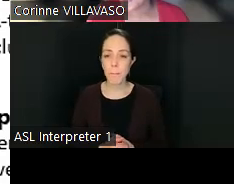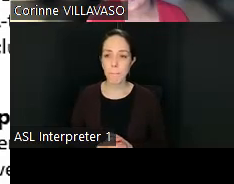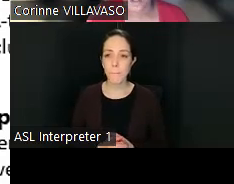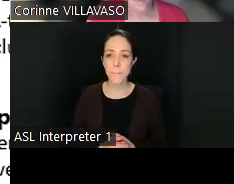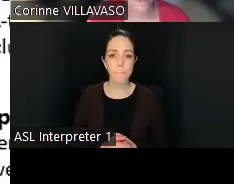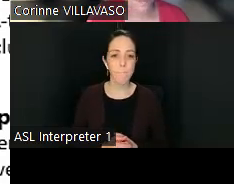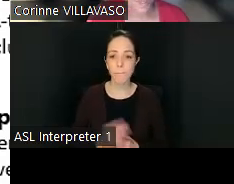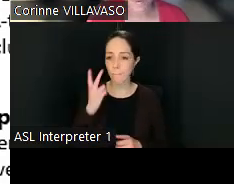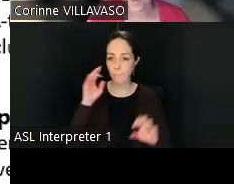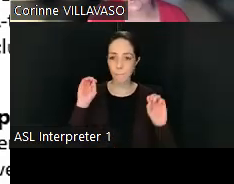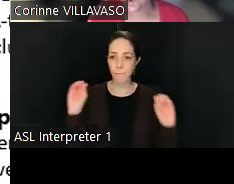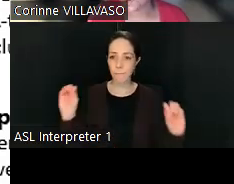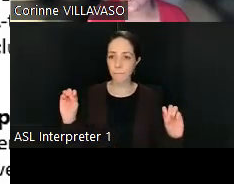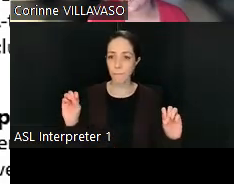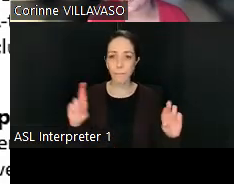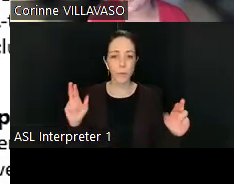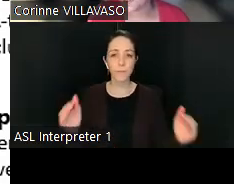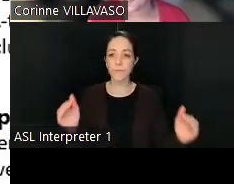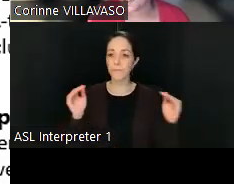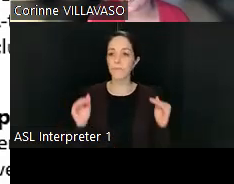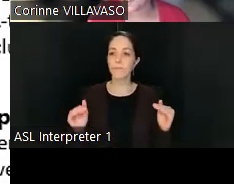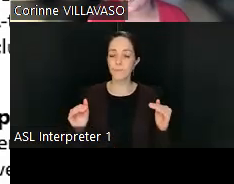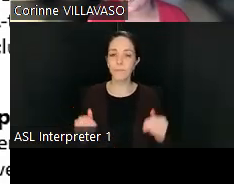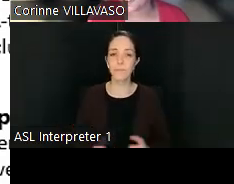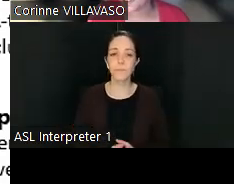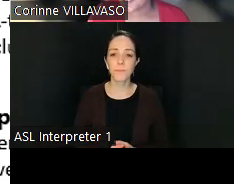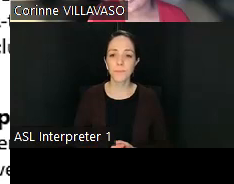Seeing that there are none, may we move forward?